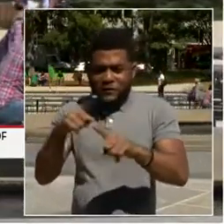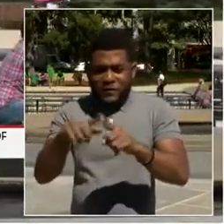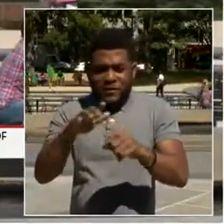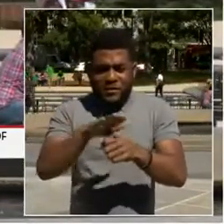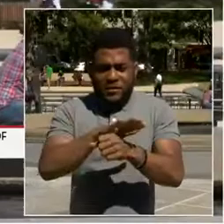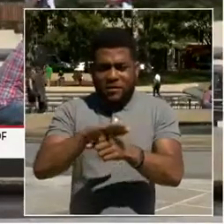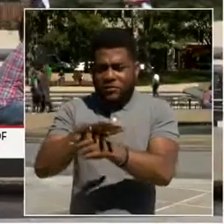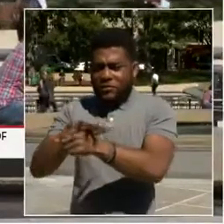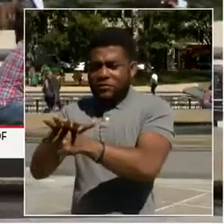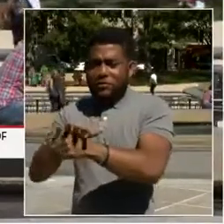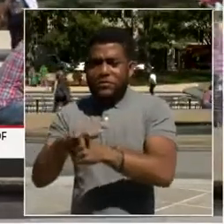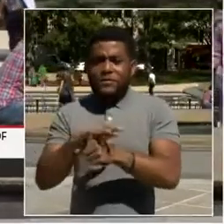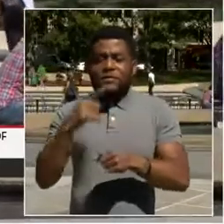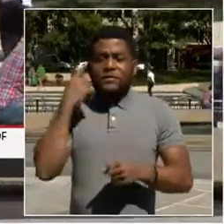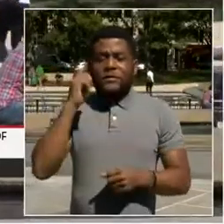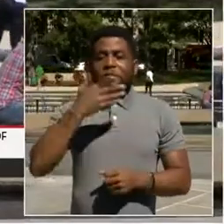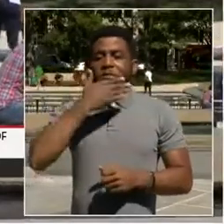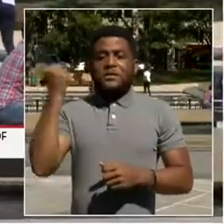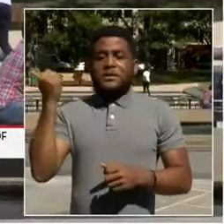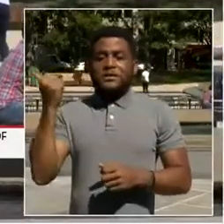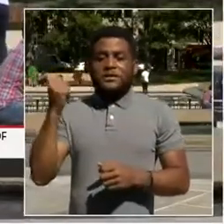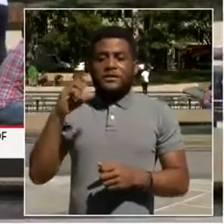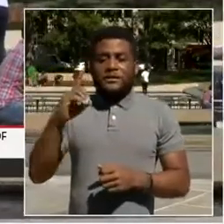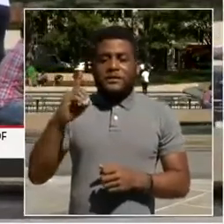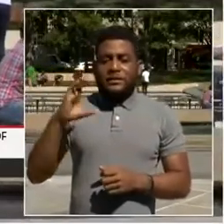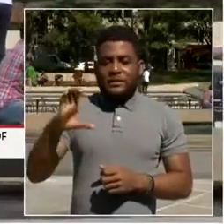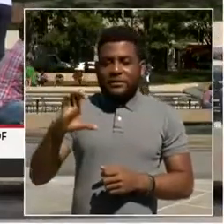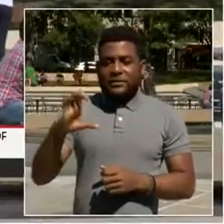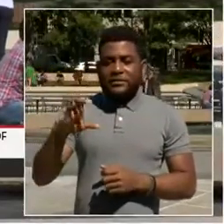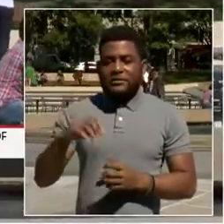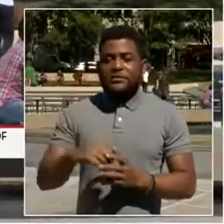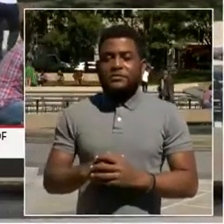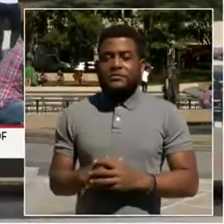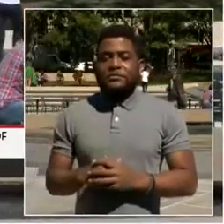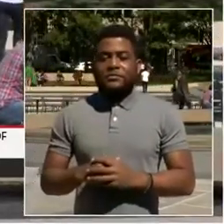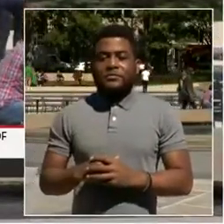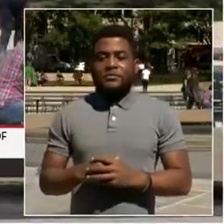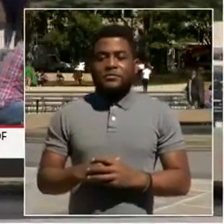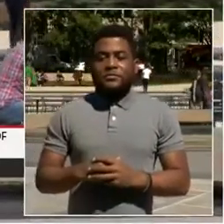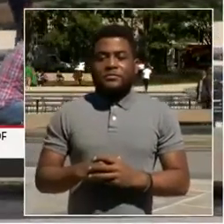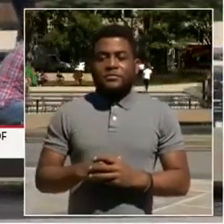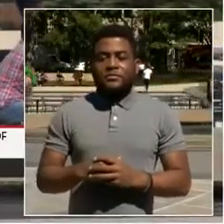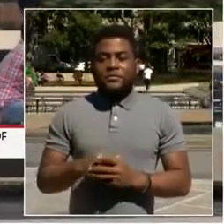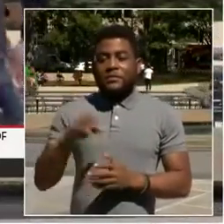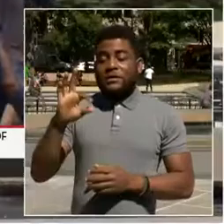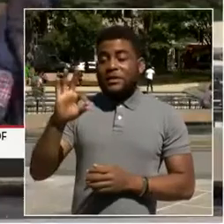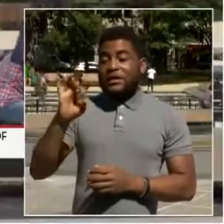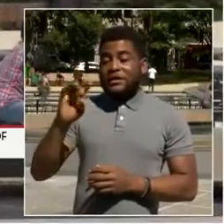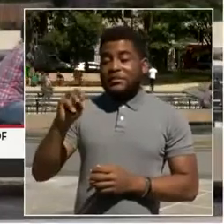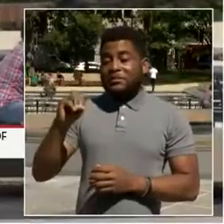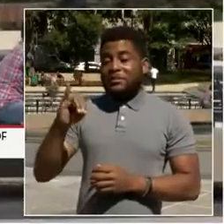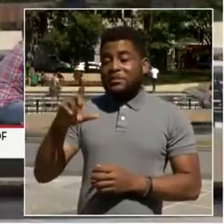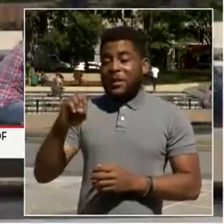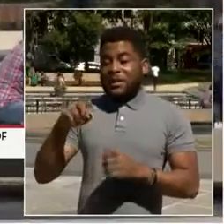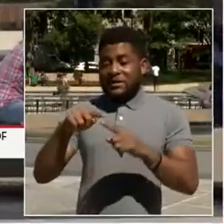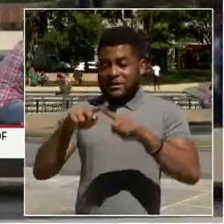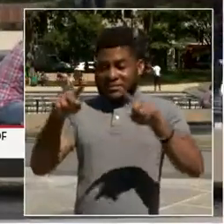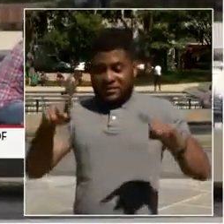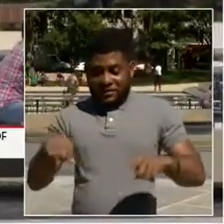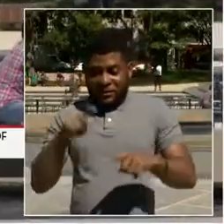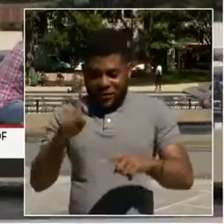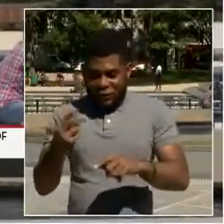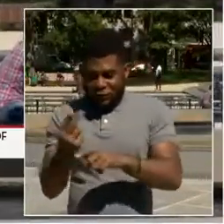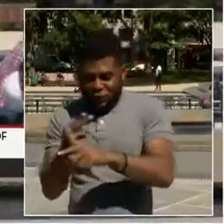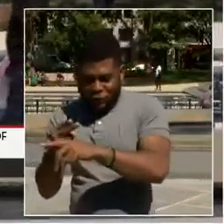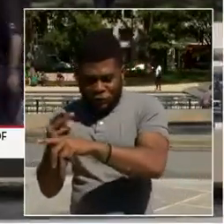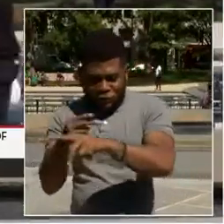mighty square miles. And that means we have to make the most of all of our land. And that's why we're committed to these